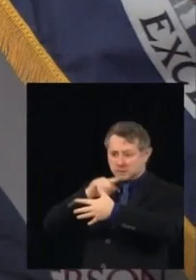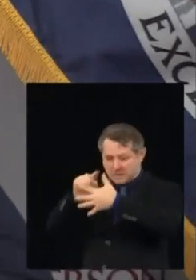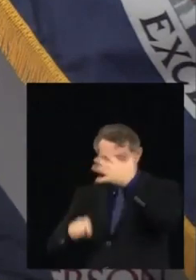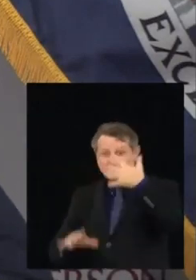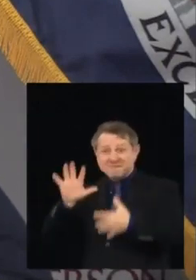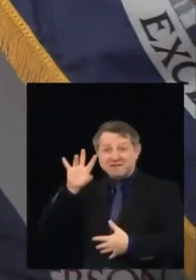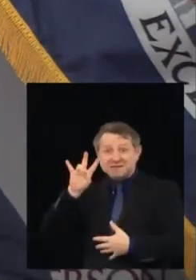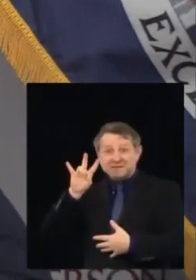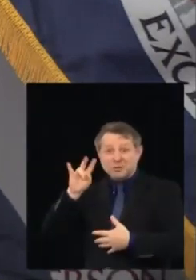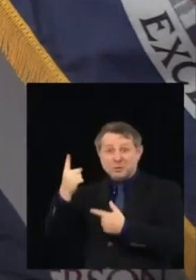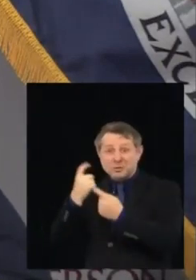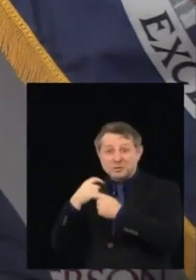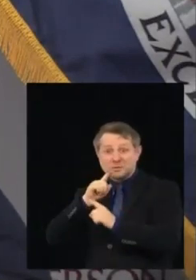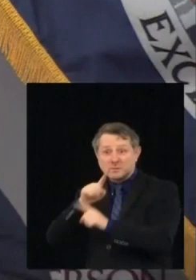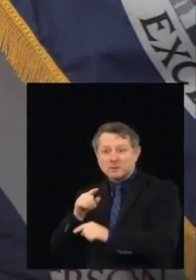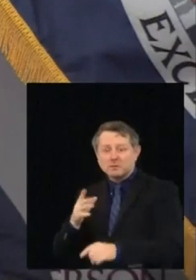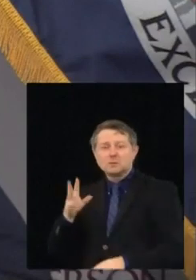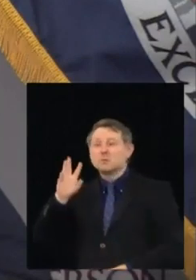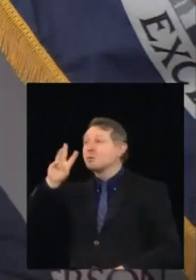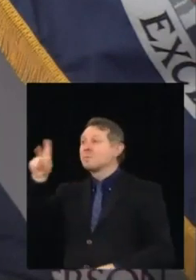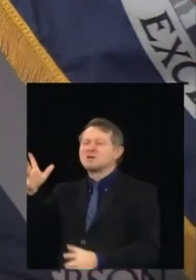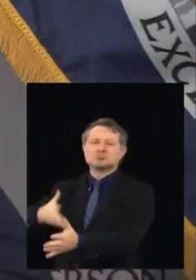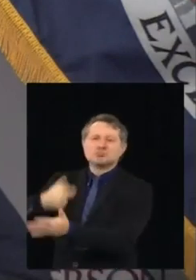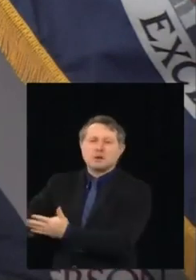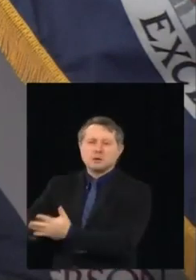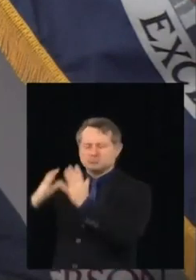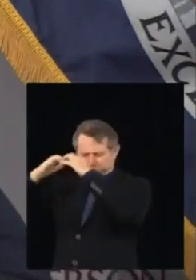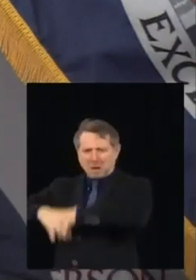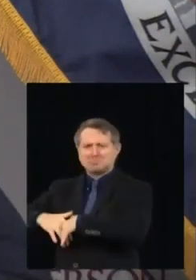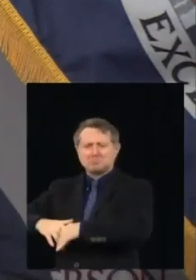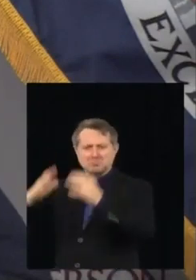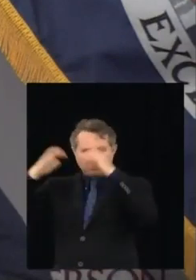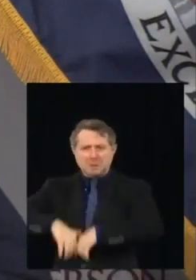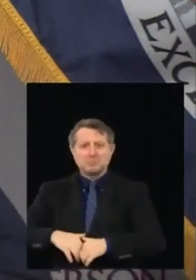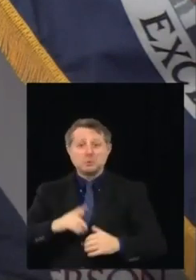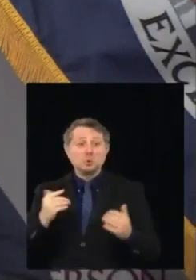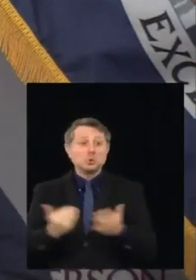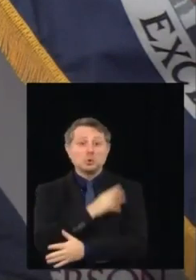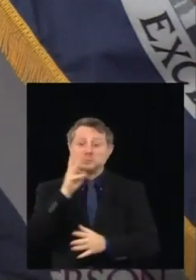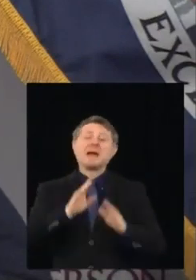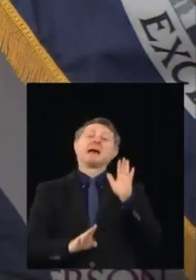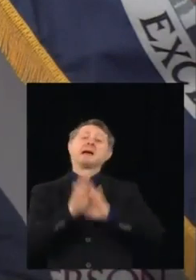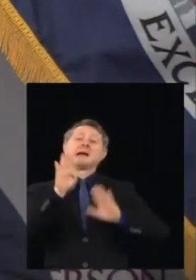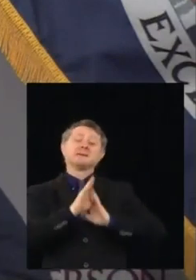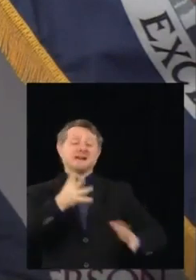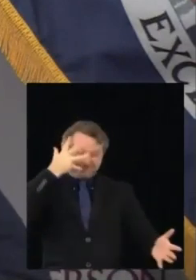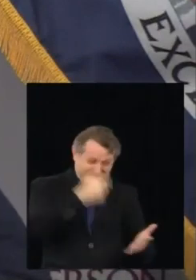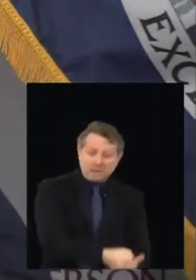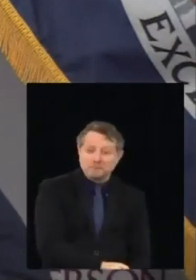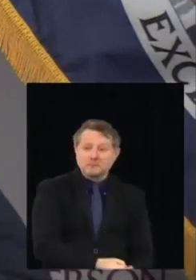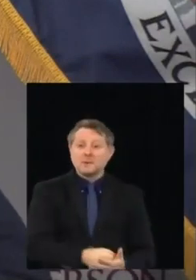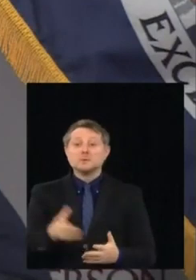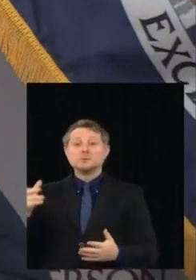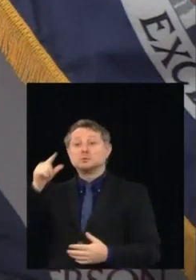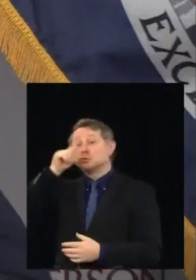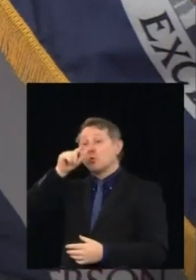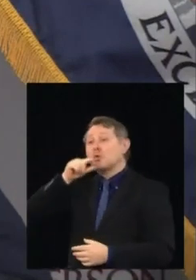the website. It crashes the new website. We literally have the people from Google who come in